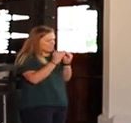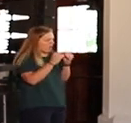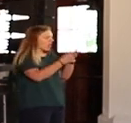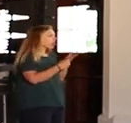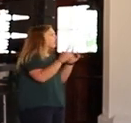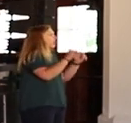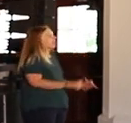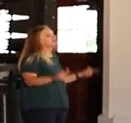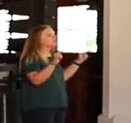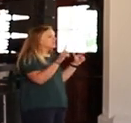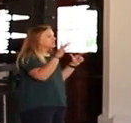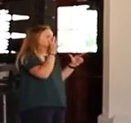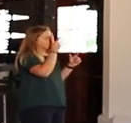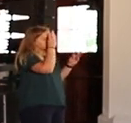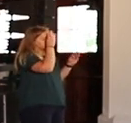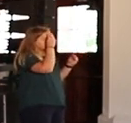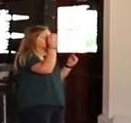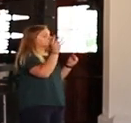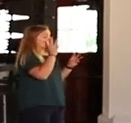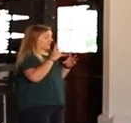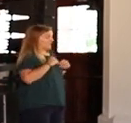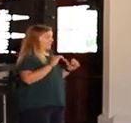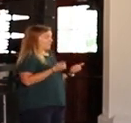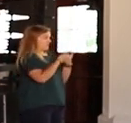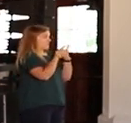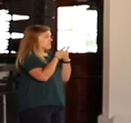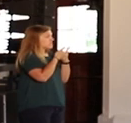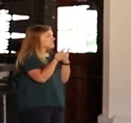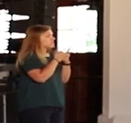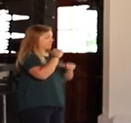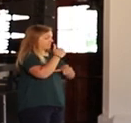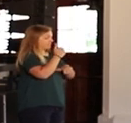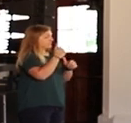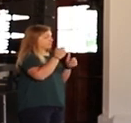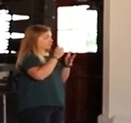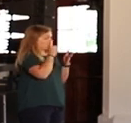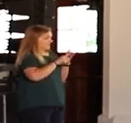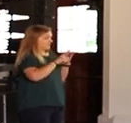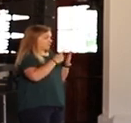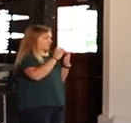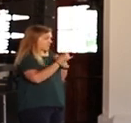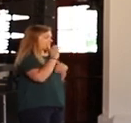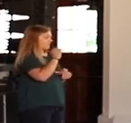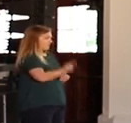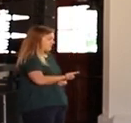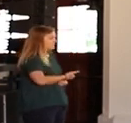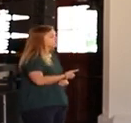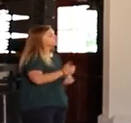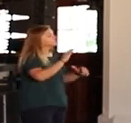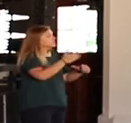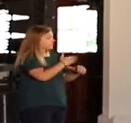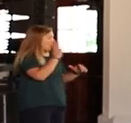on. You will take on challenges. Set up a research project. Perform a musical